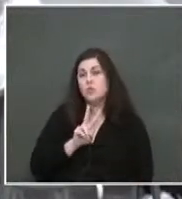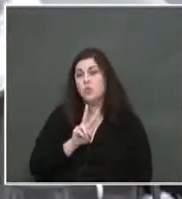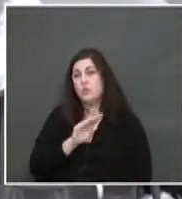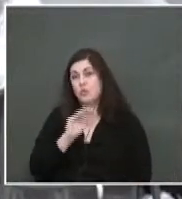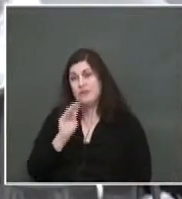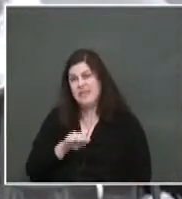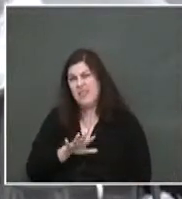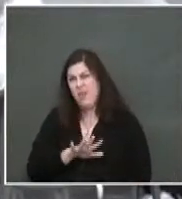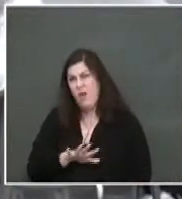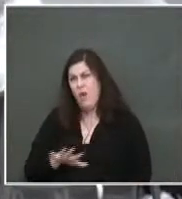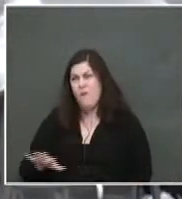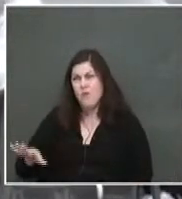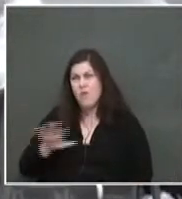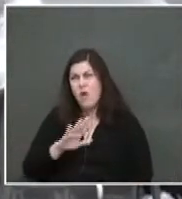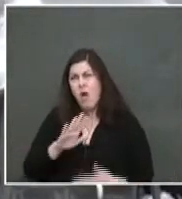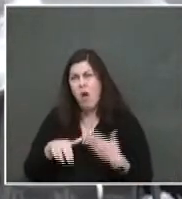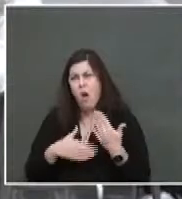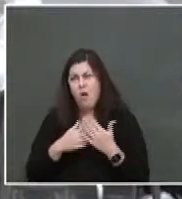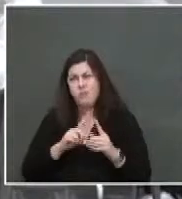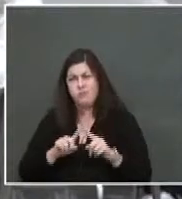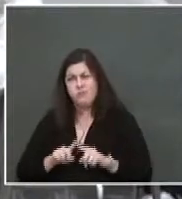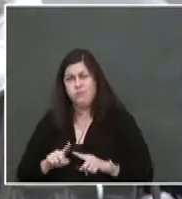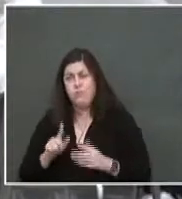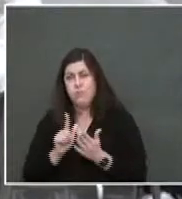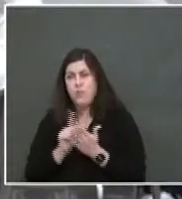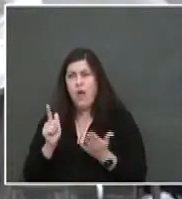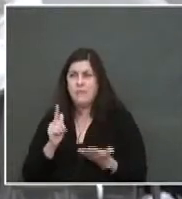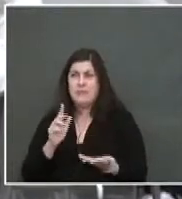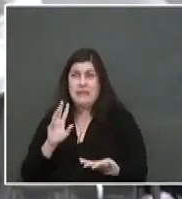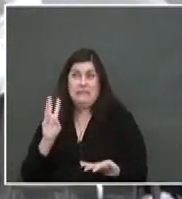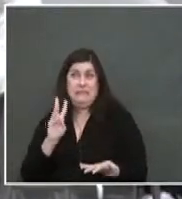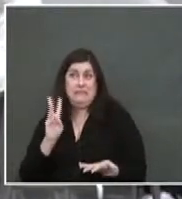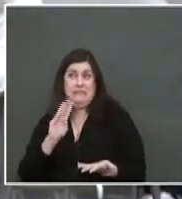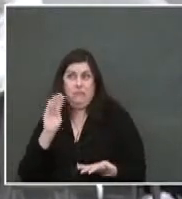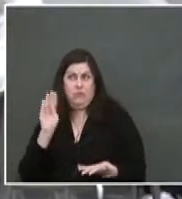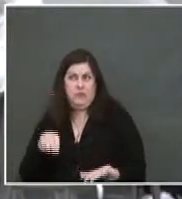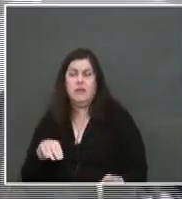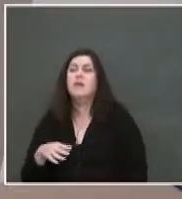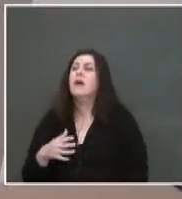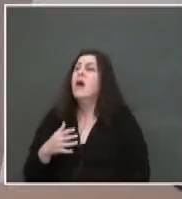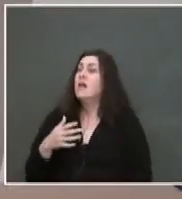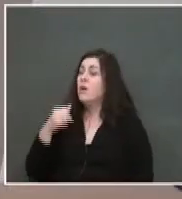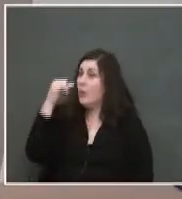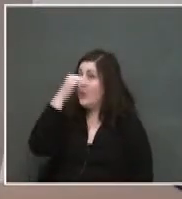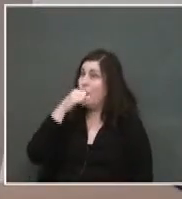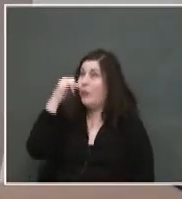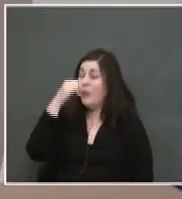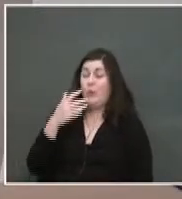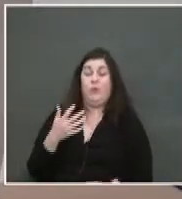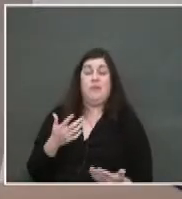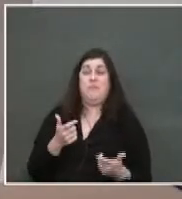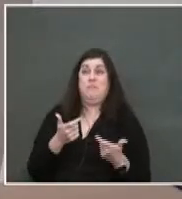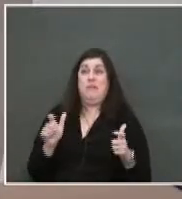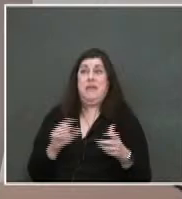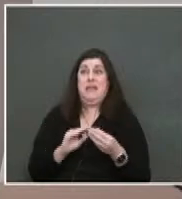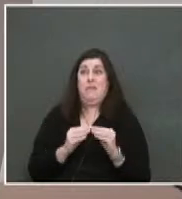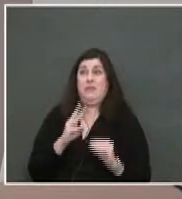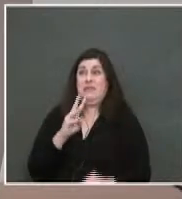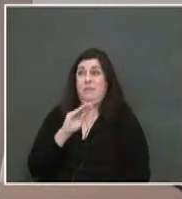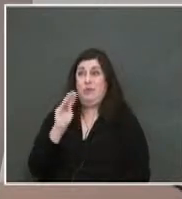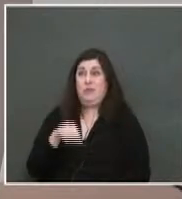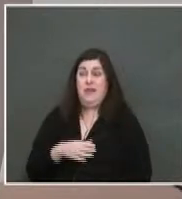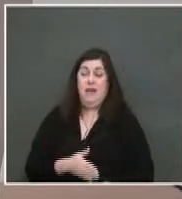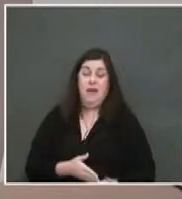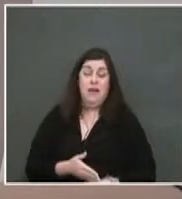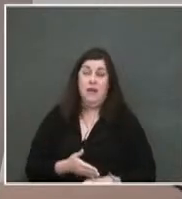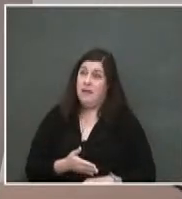2%. Overall, it's, was it 7? Is it close to 6? 5.9. Yeah, so close to 6%. I think that's pretty significant, especially given the fact that